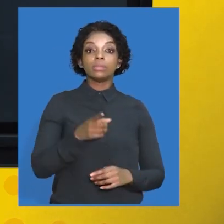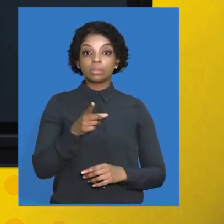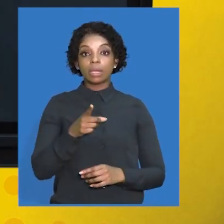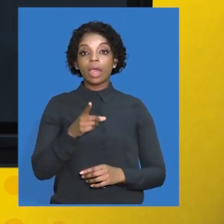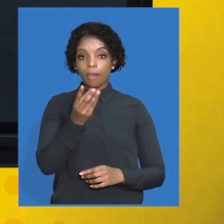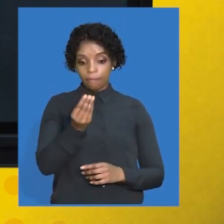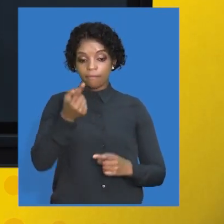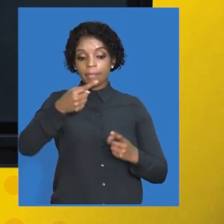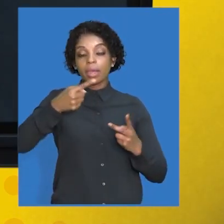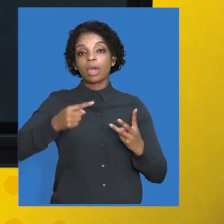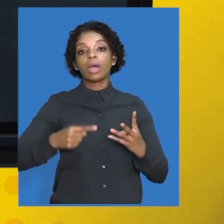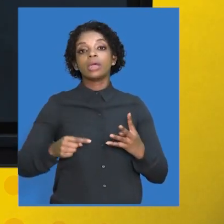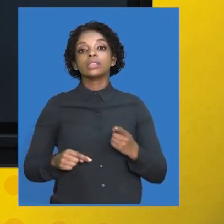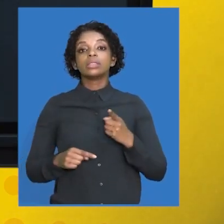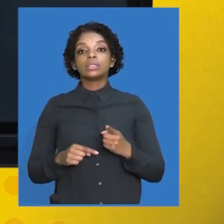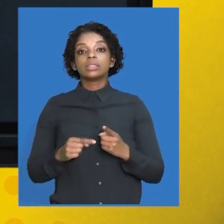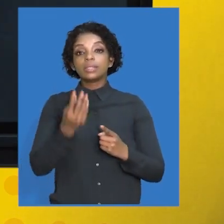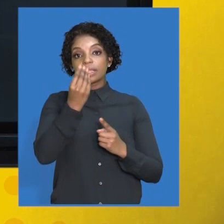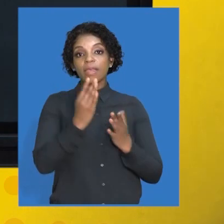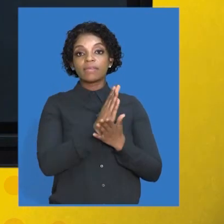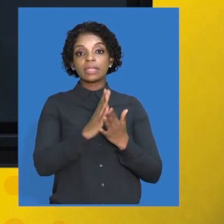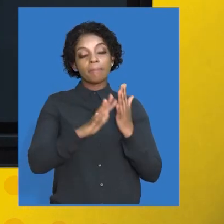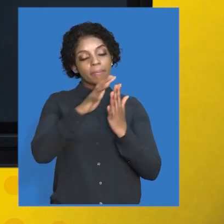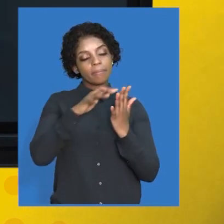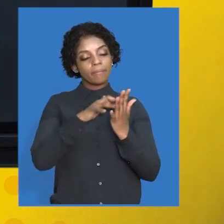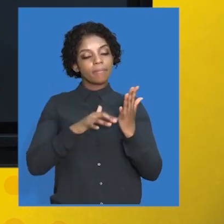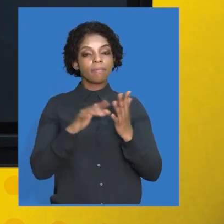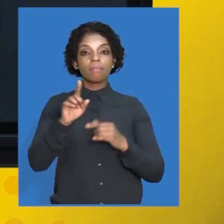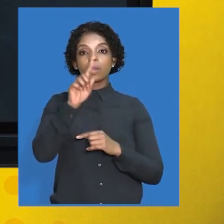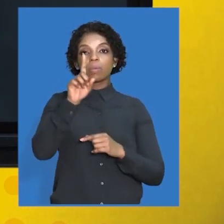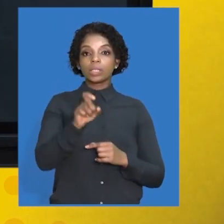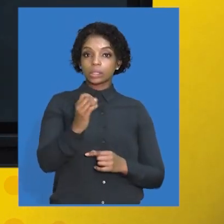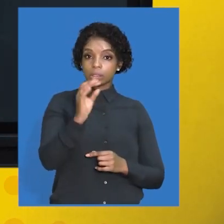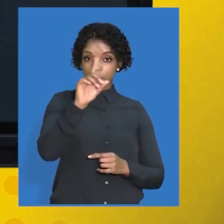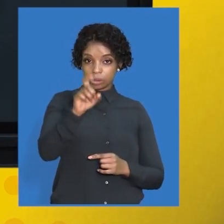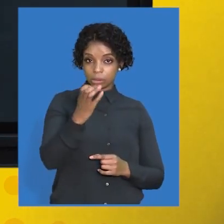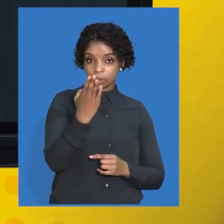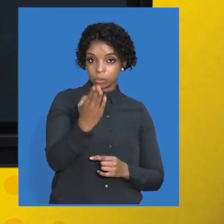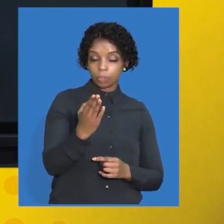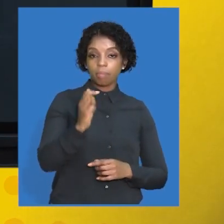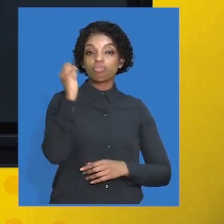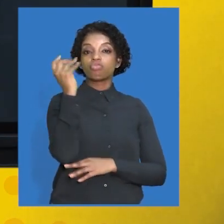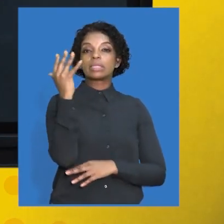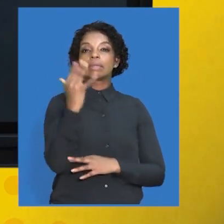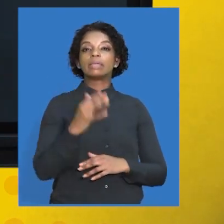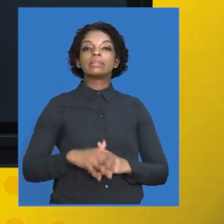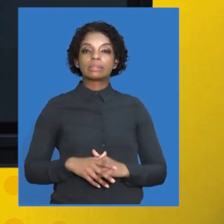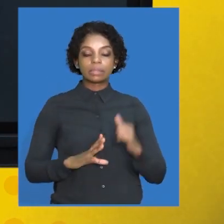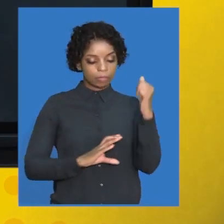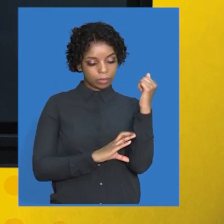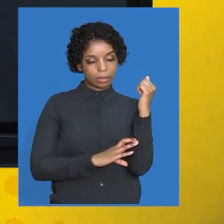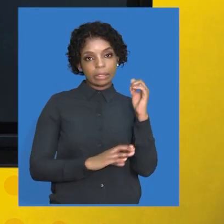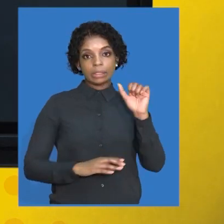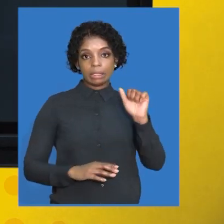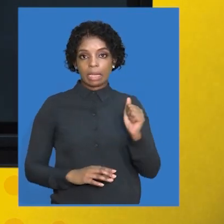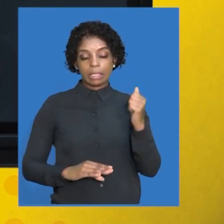there. I've seen essay questions where they have where they ask you about presentation. Section A questions and Section B